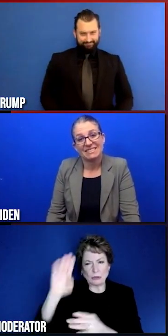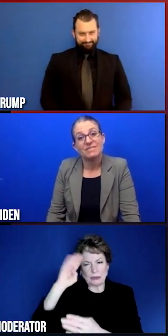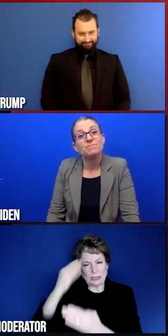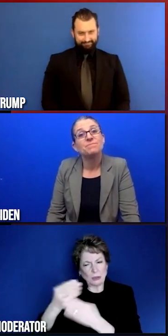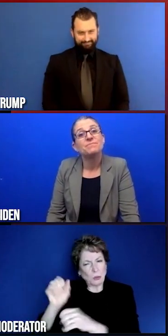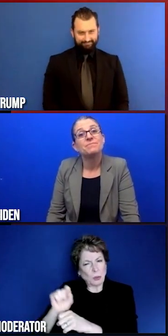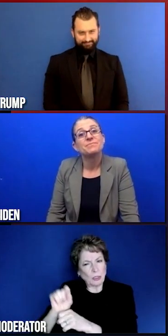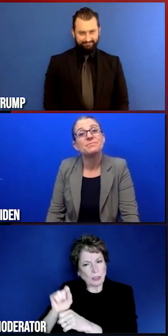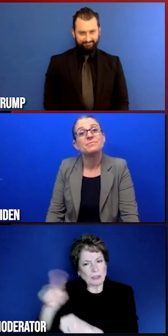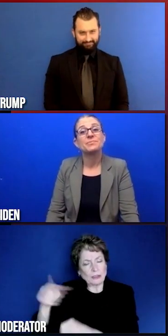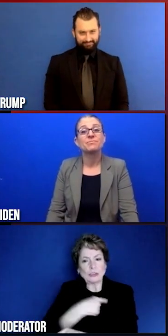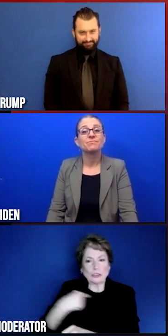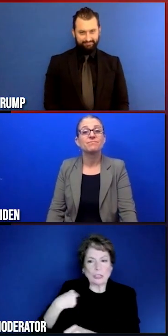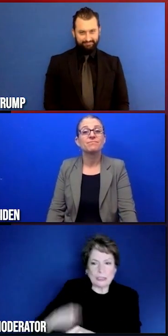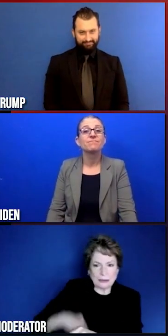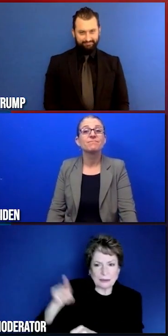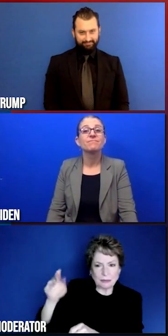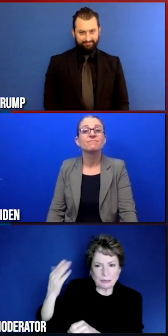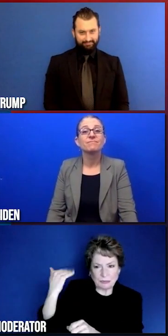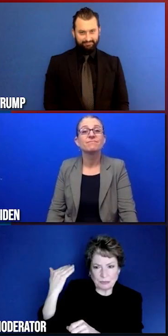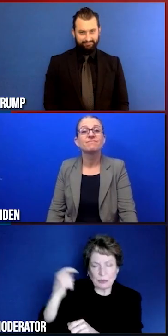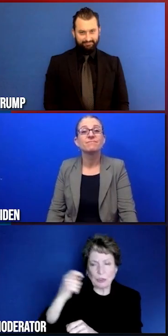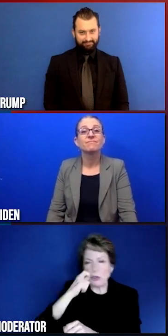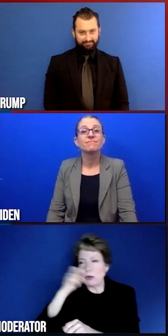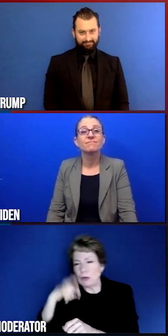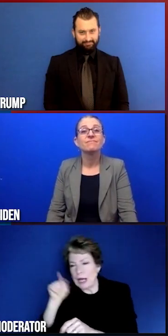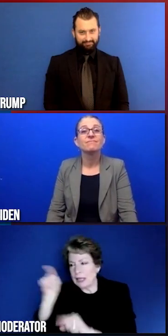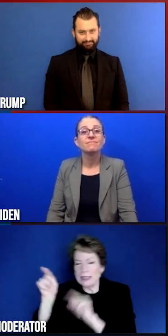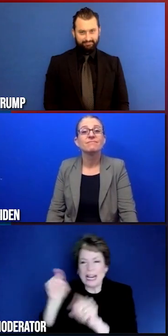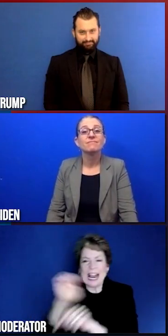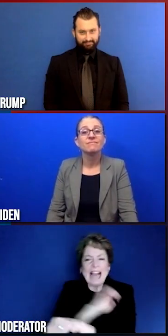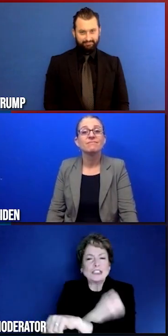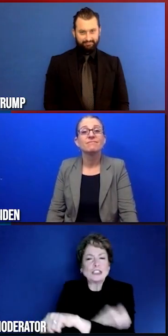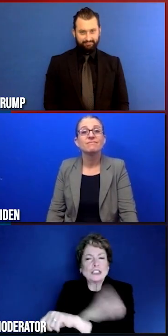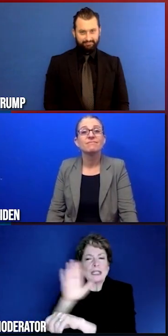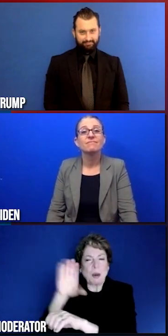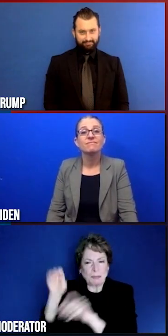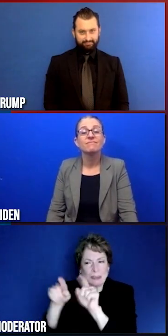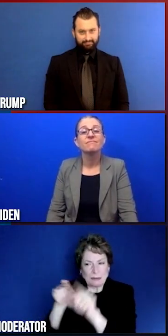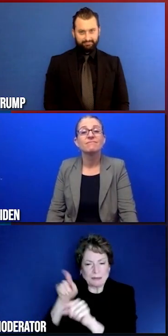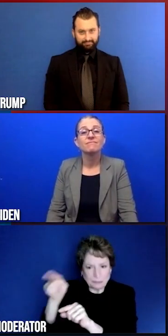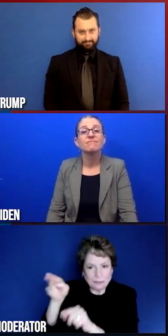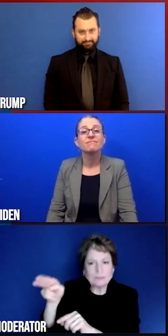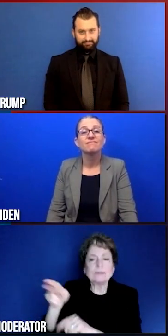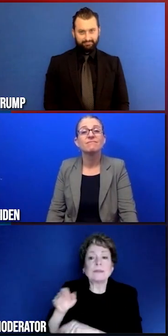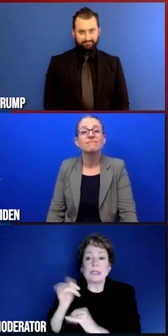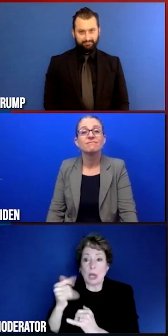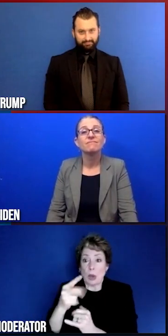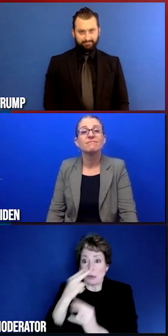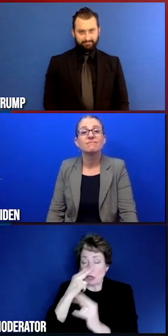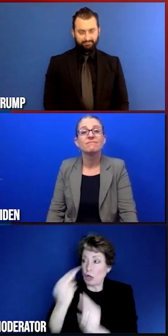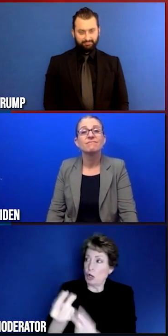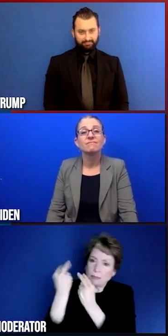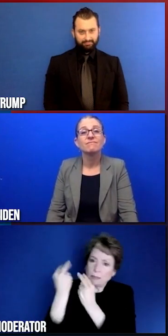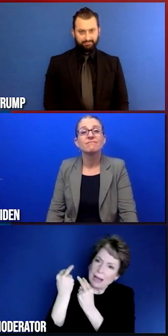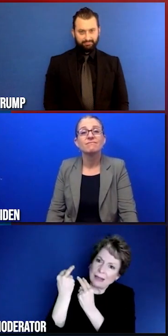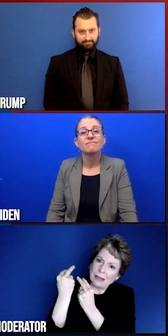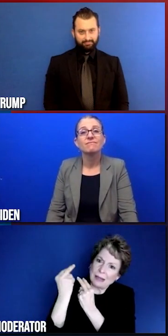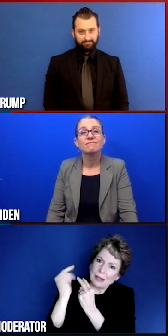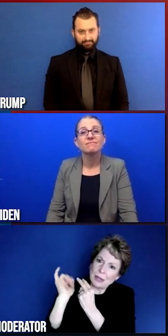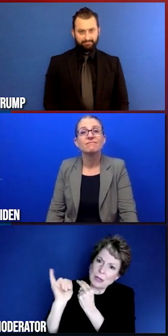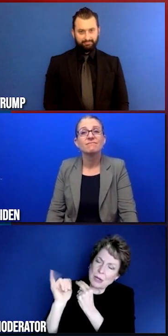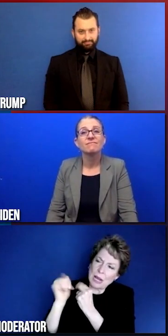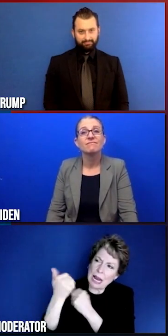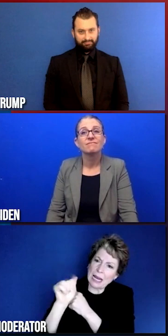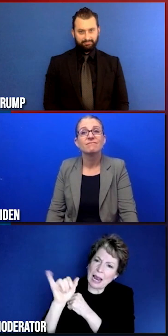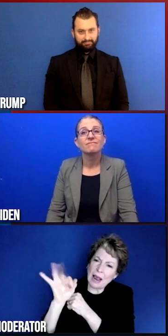energy company when you were vice president. In retrospect, was anything about those relationships inappropriate or unethical? Nothing was